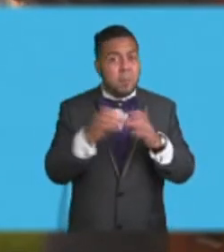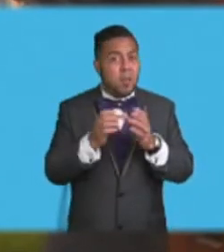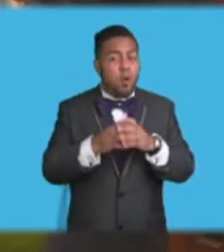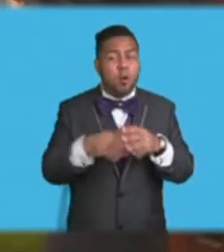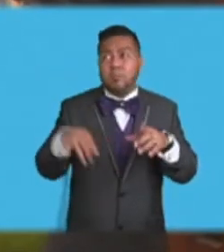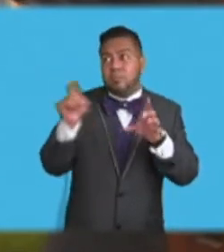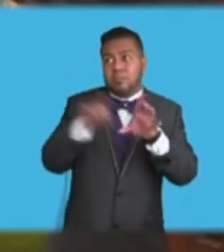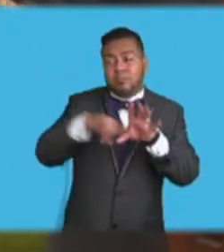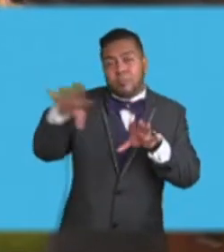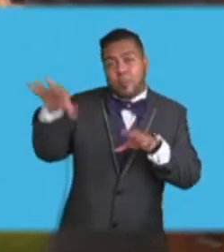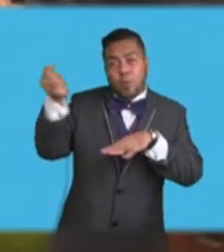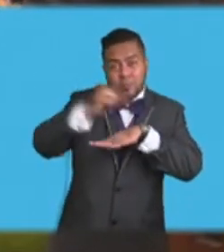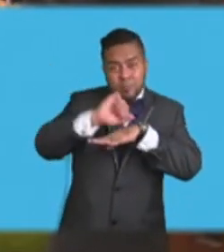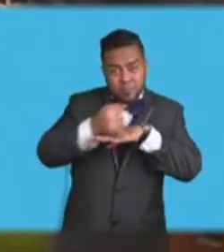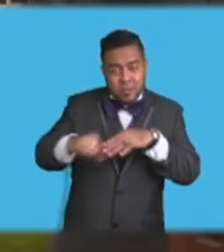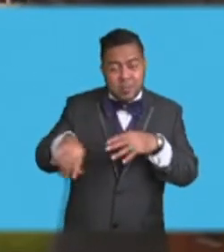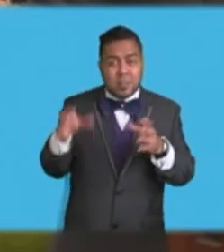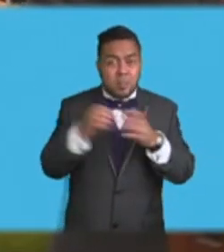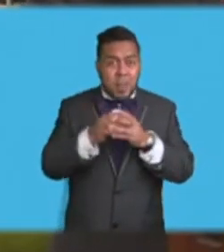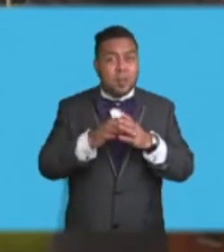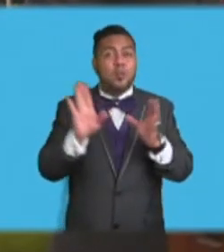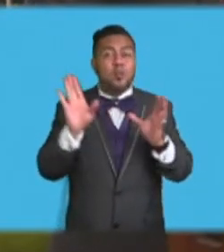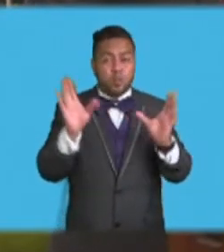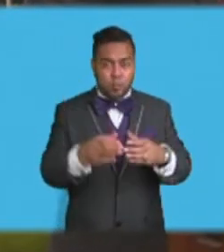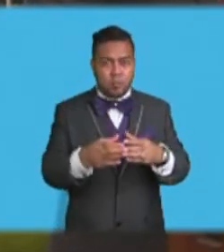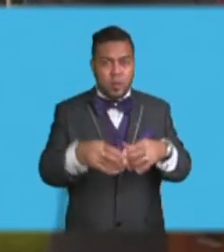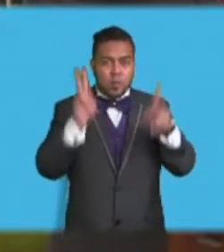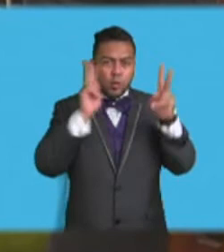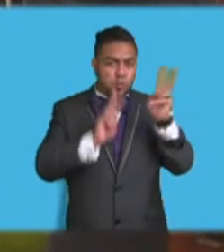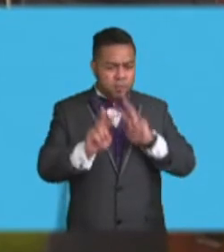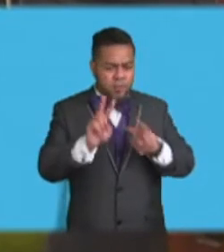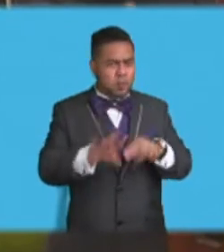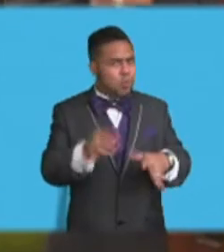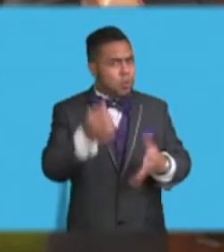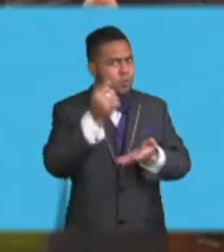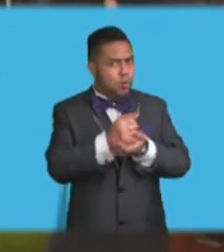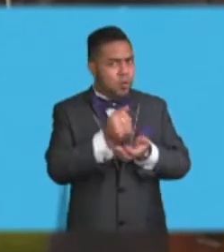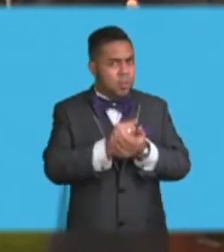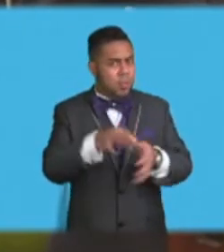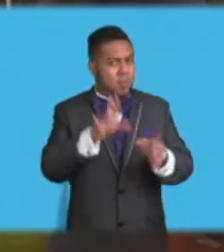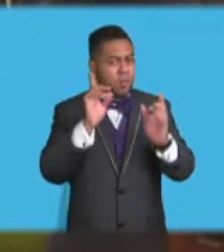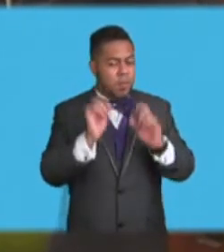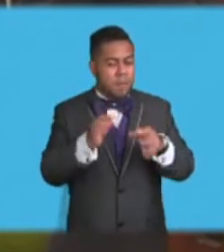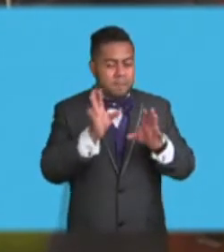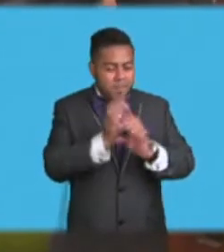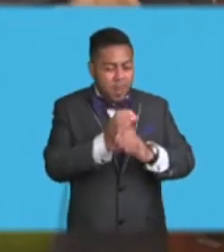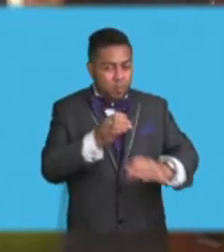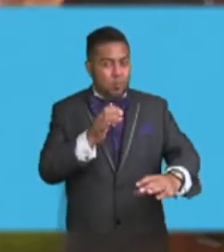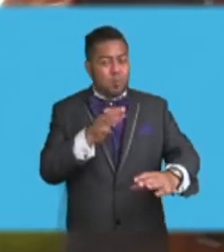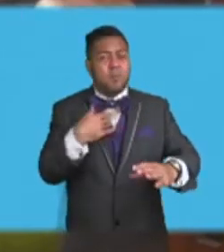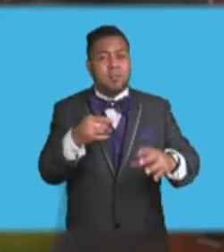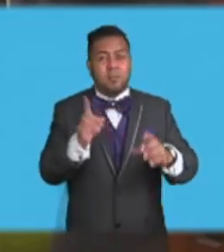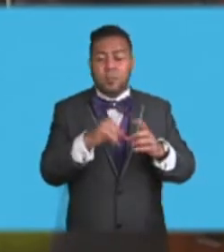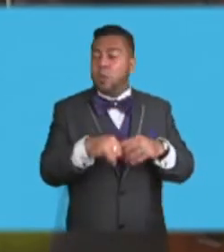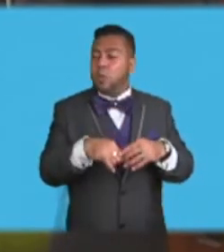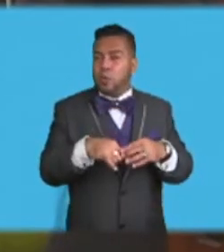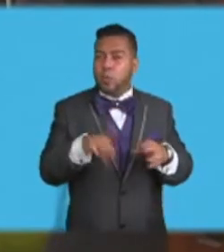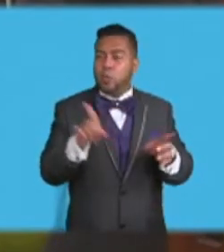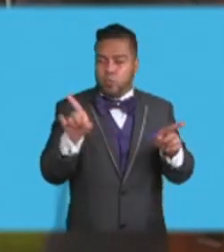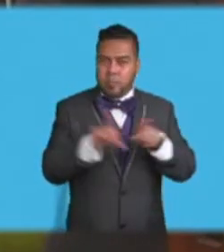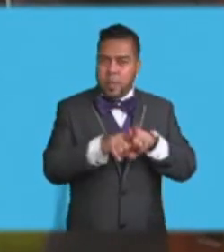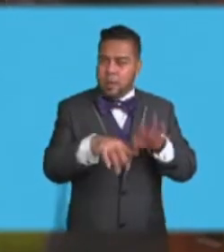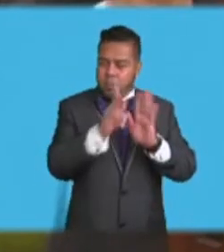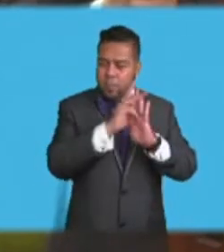banking groups, supervision will need to ensure a strong link from the micro-supervision analysis to macro-prudential